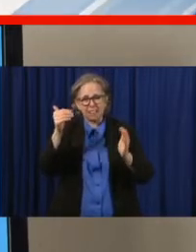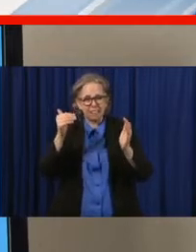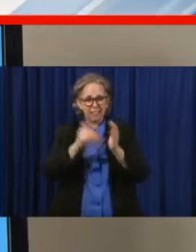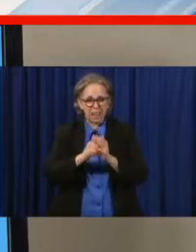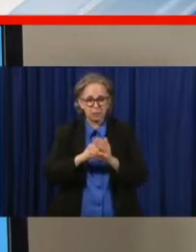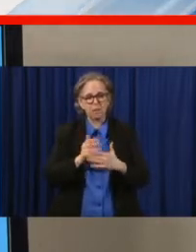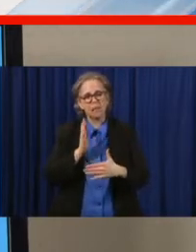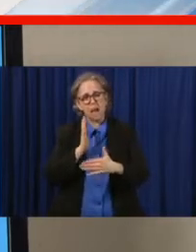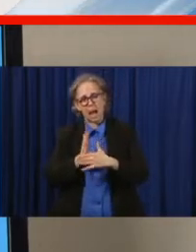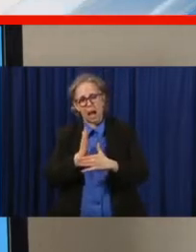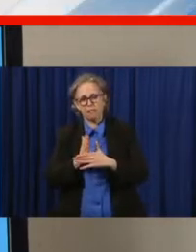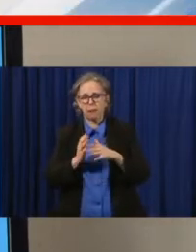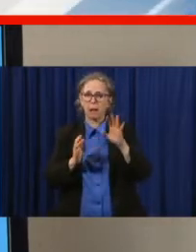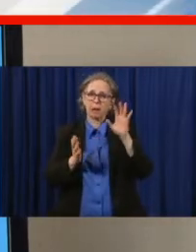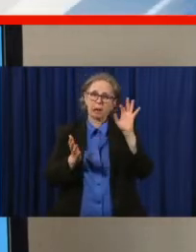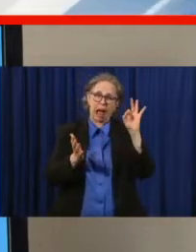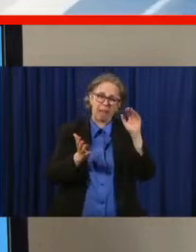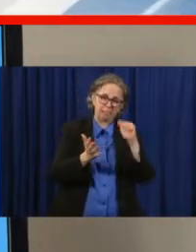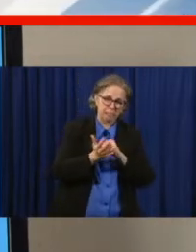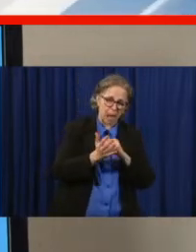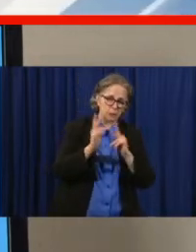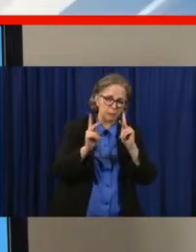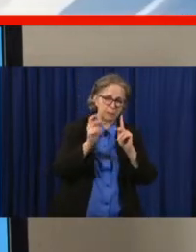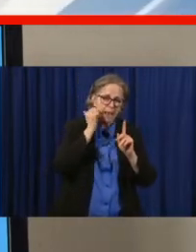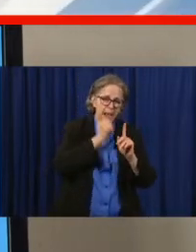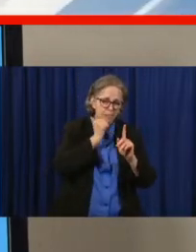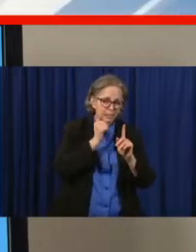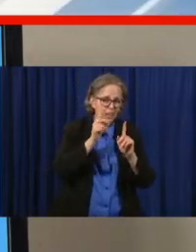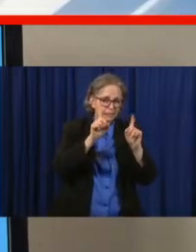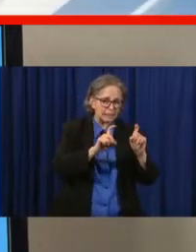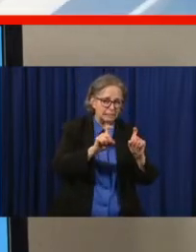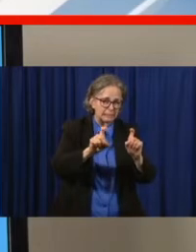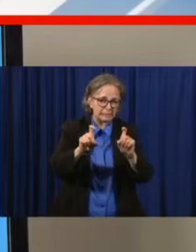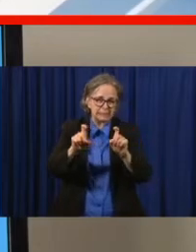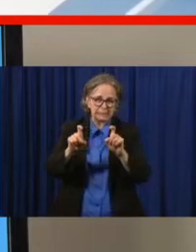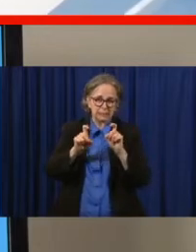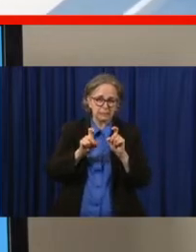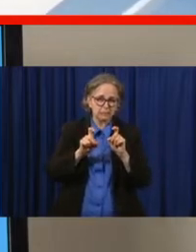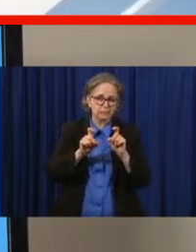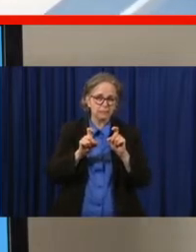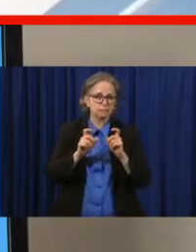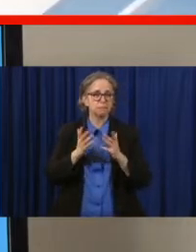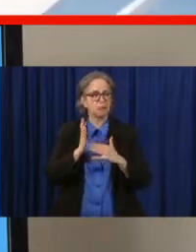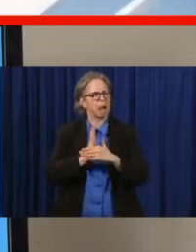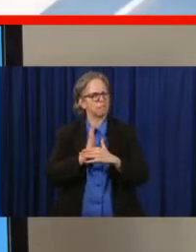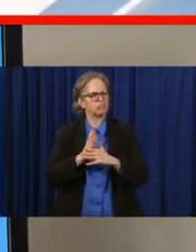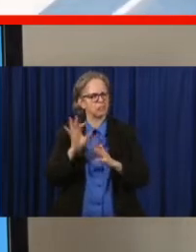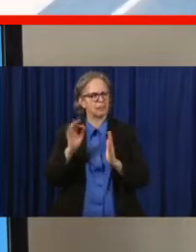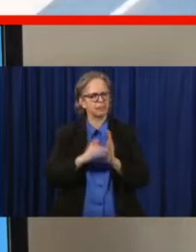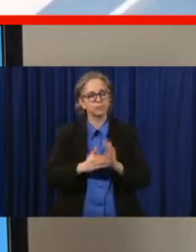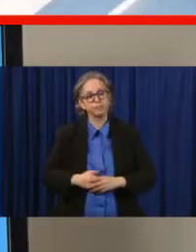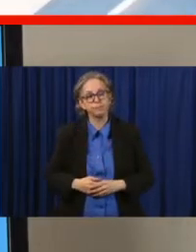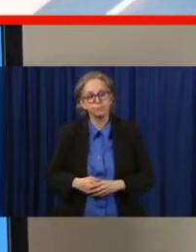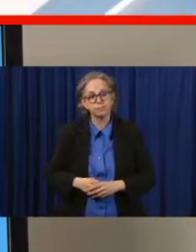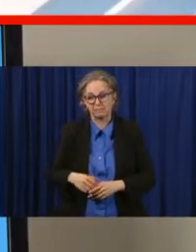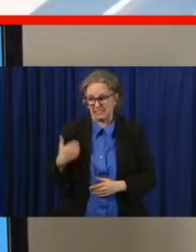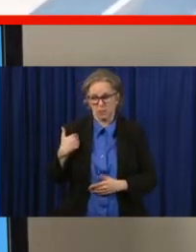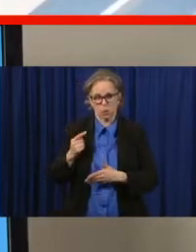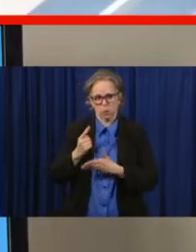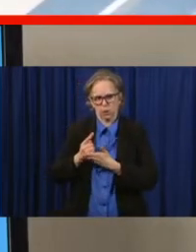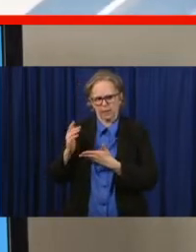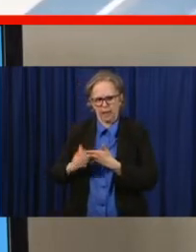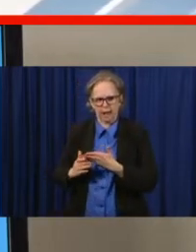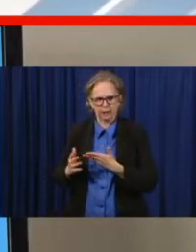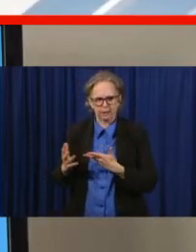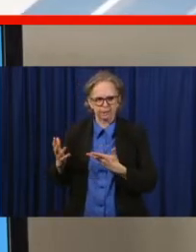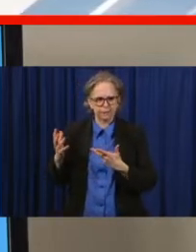9,000s. But more importantly, we have an incredible team of people. I spent a good deal of time this weekend,